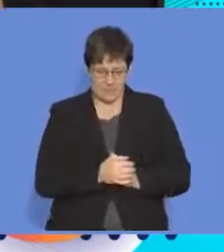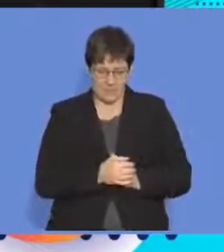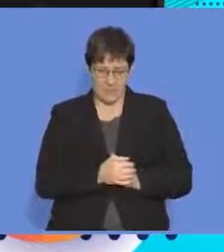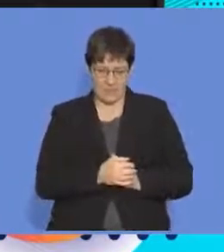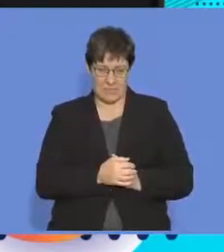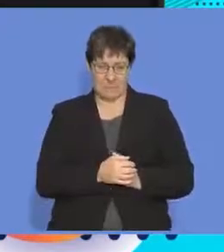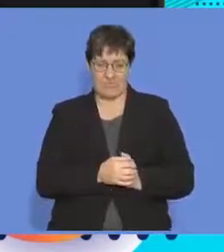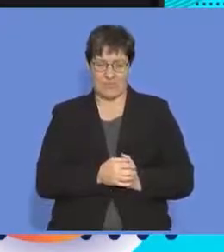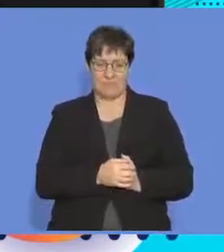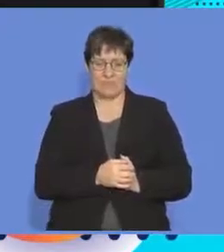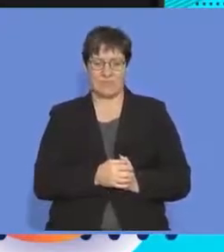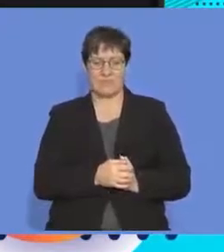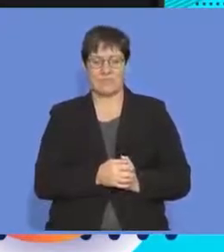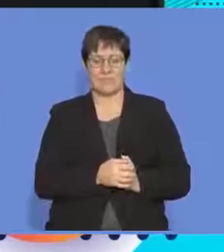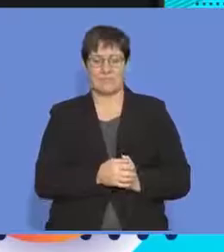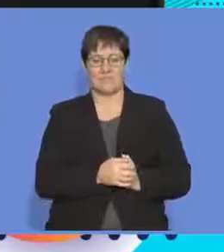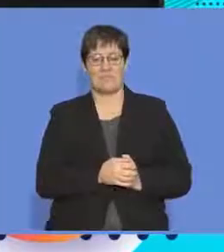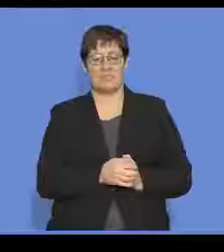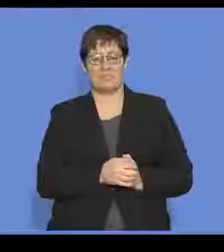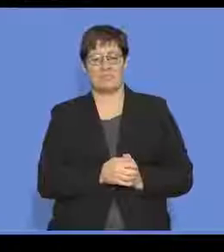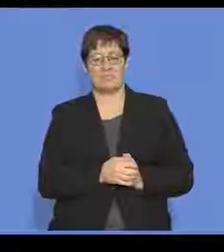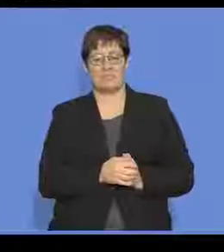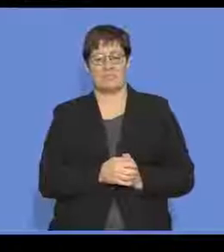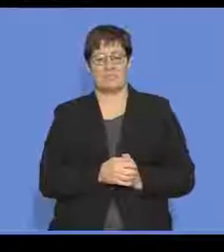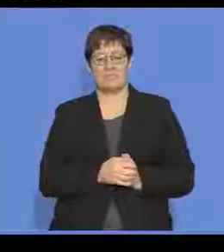happens. Okay, so